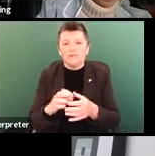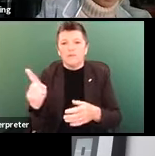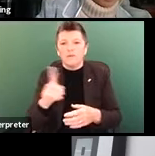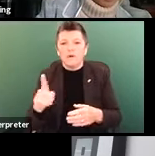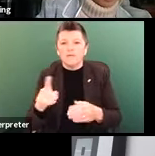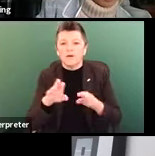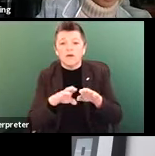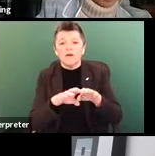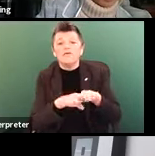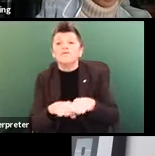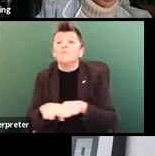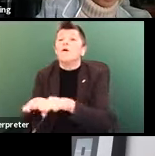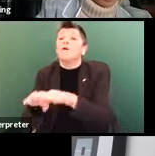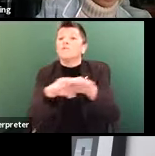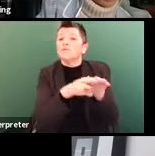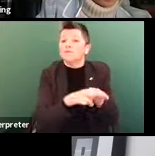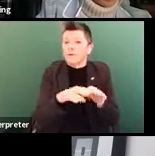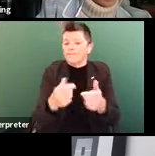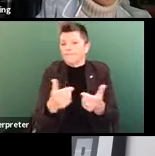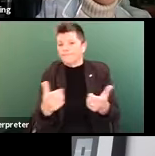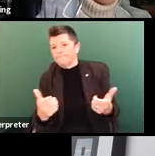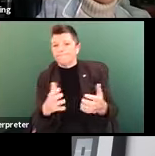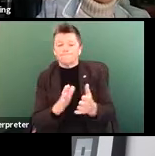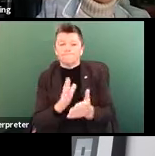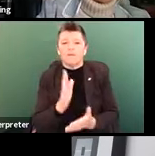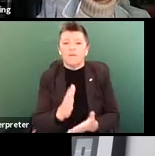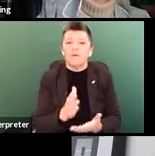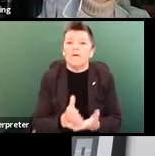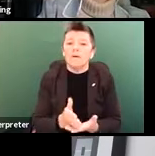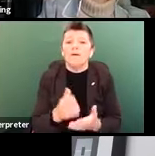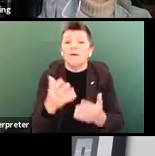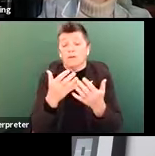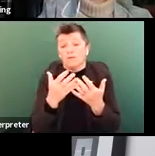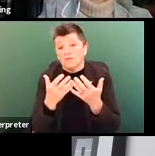and so transparency of